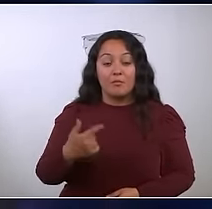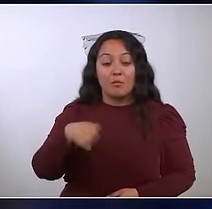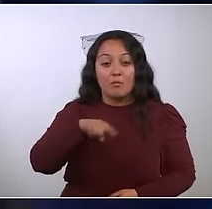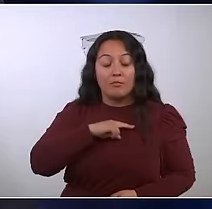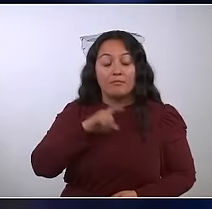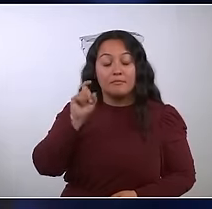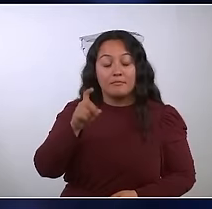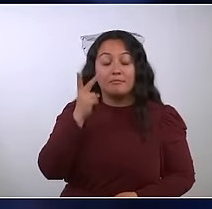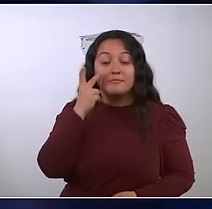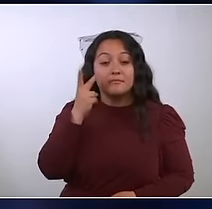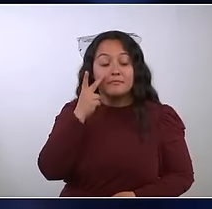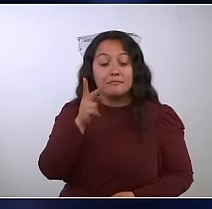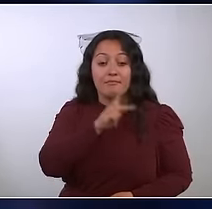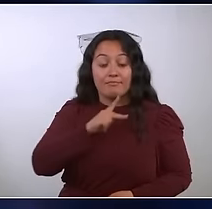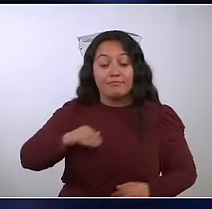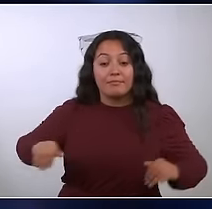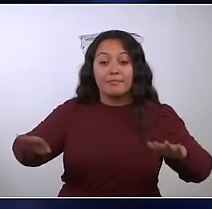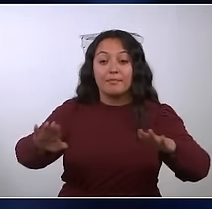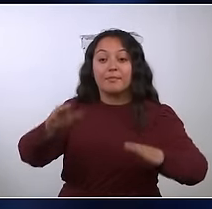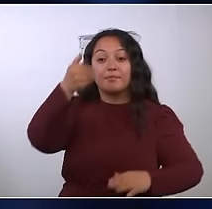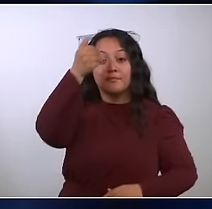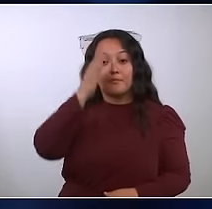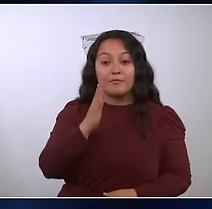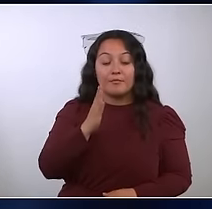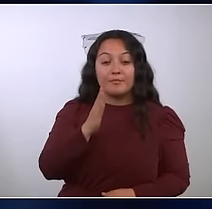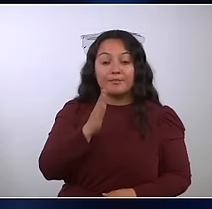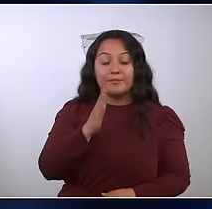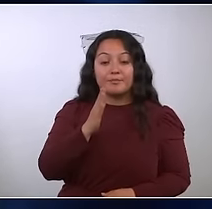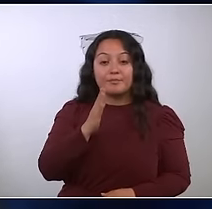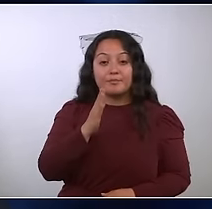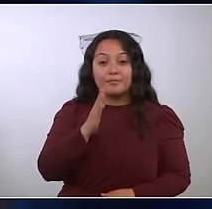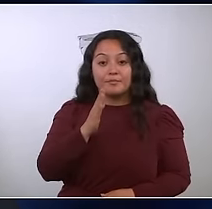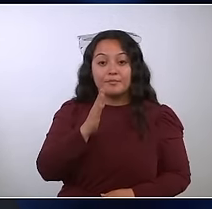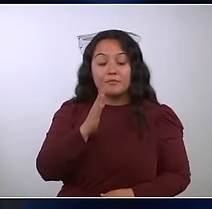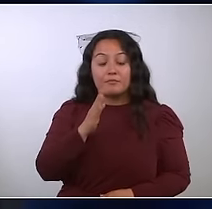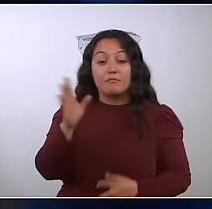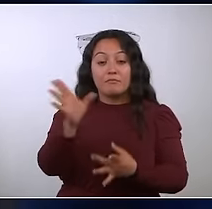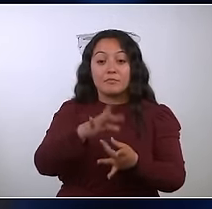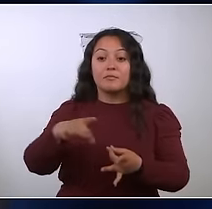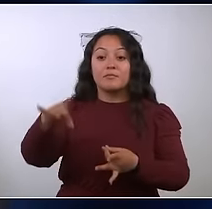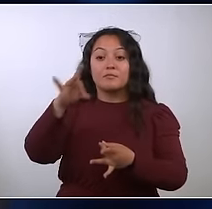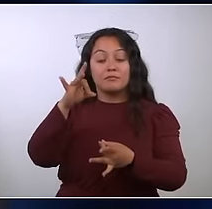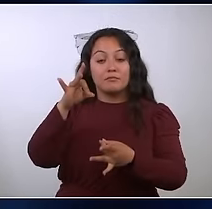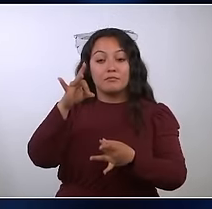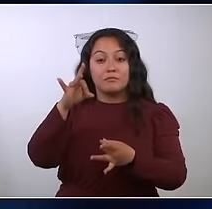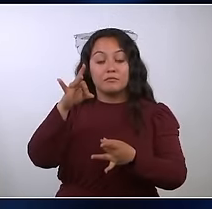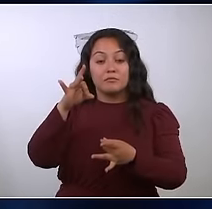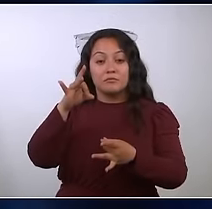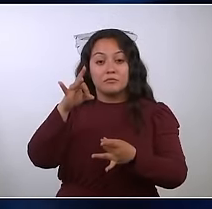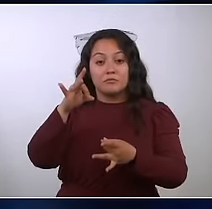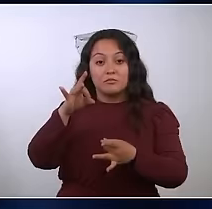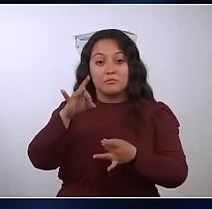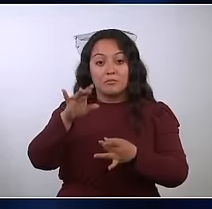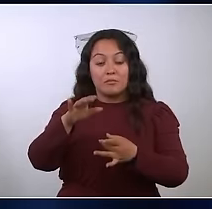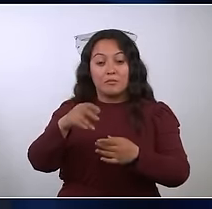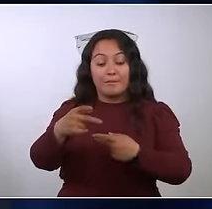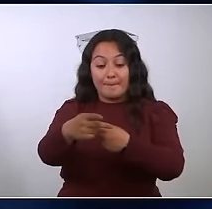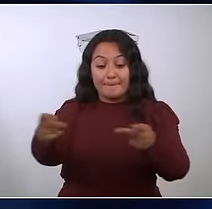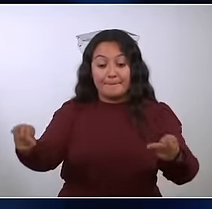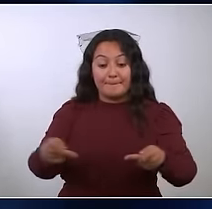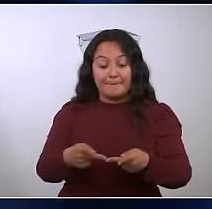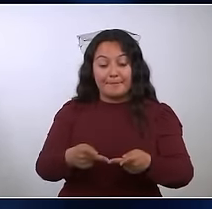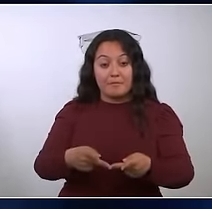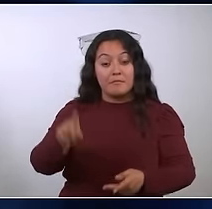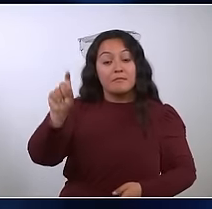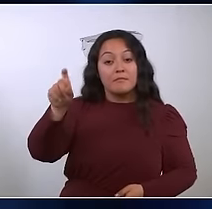should see the kingdom of God. Así es como usted y yo debemos de ver el reino de Dios. The spiritual environment requires a specific design. El